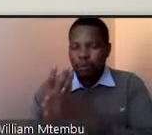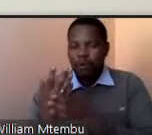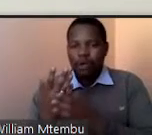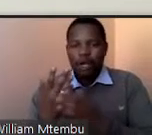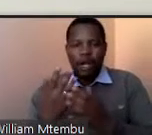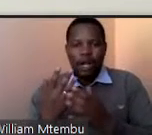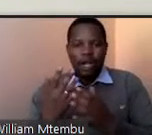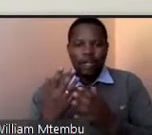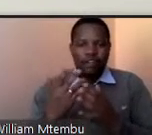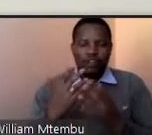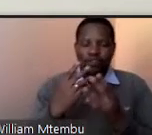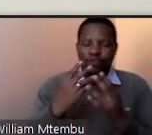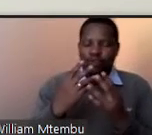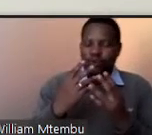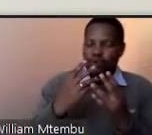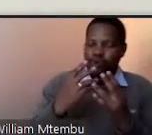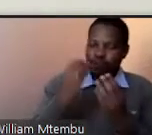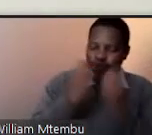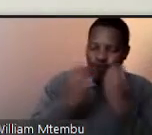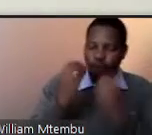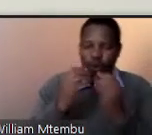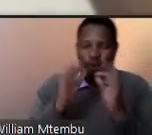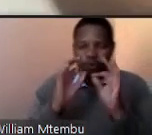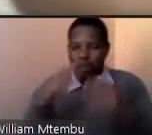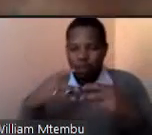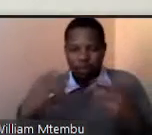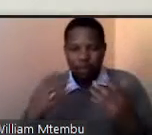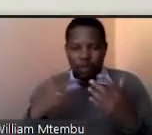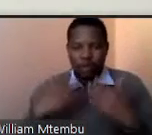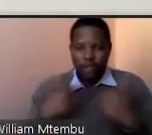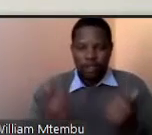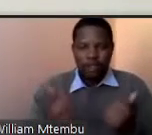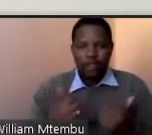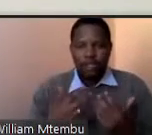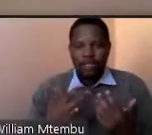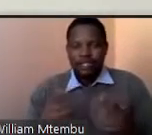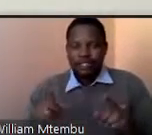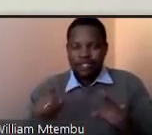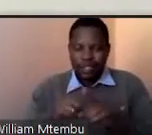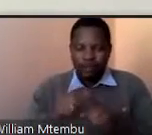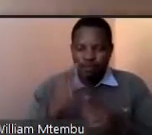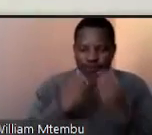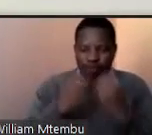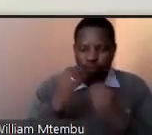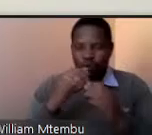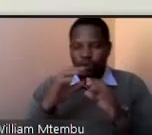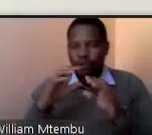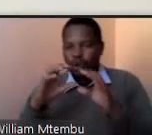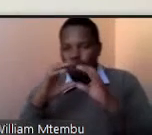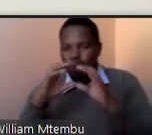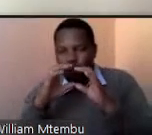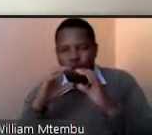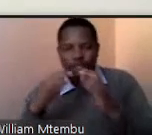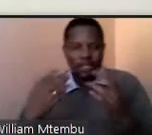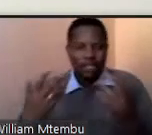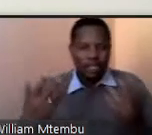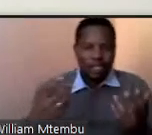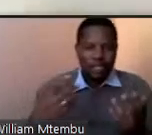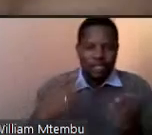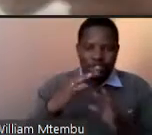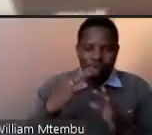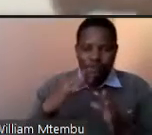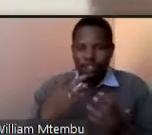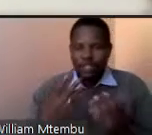the processed food, the fast food, the junk food, instead of producing their own or